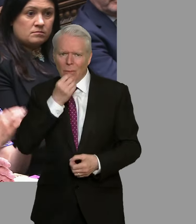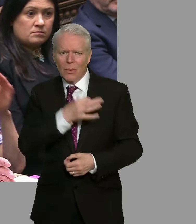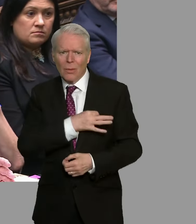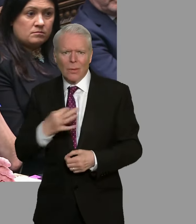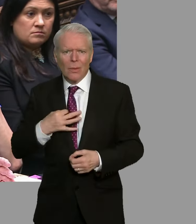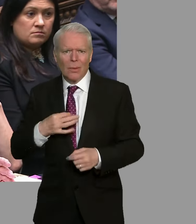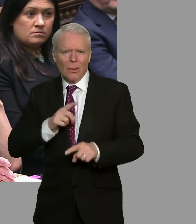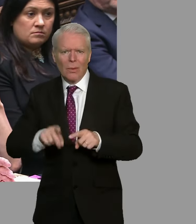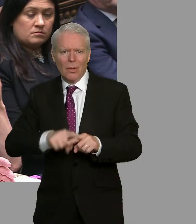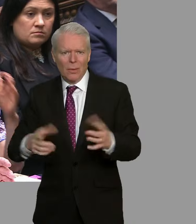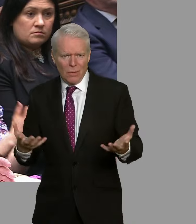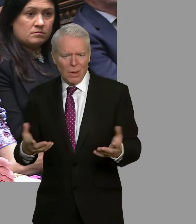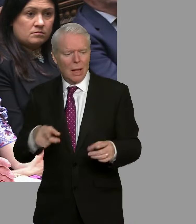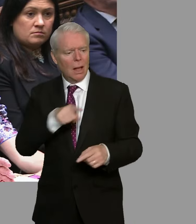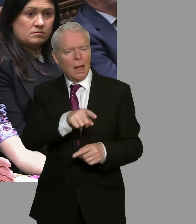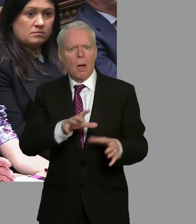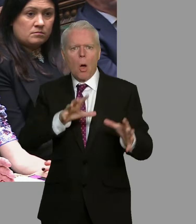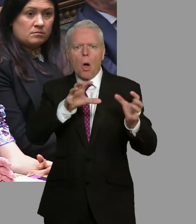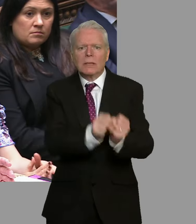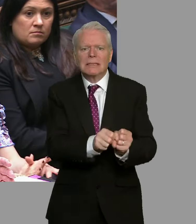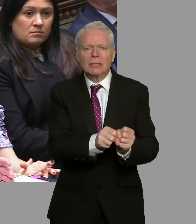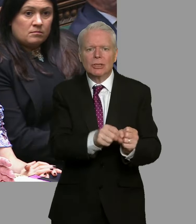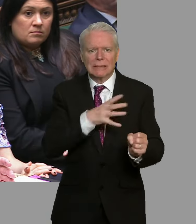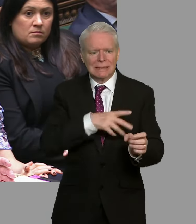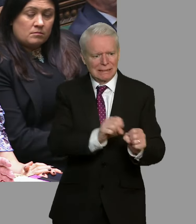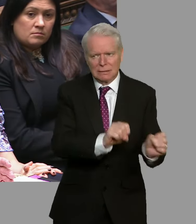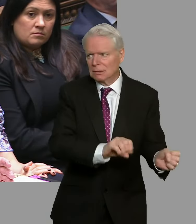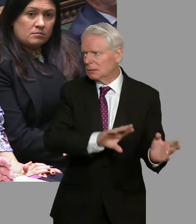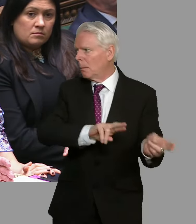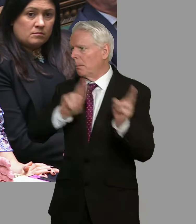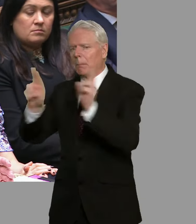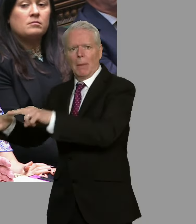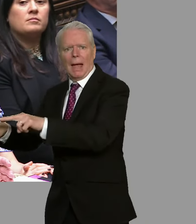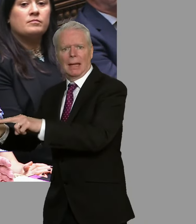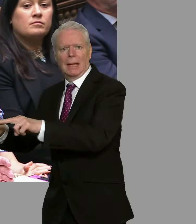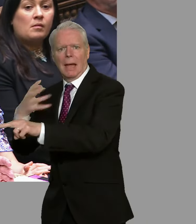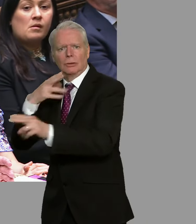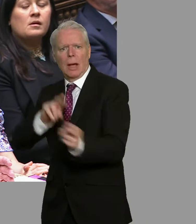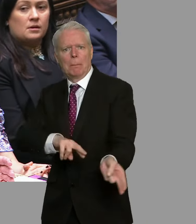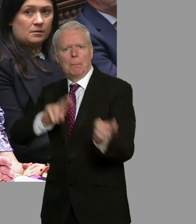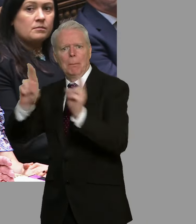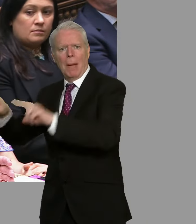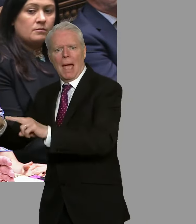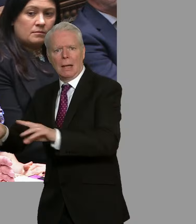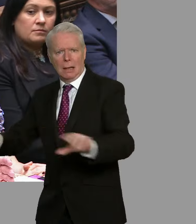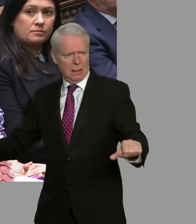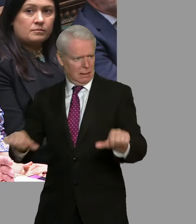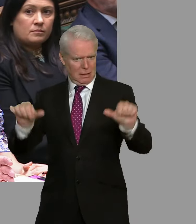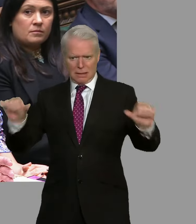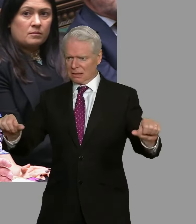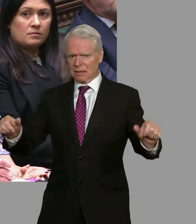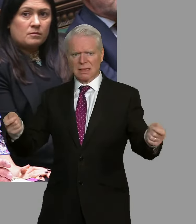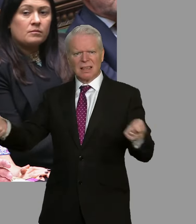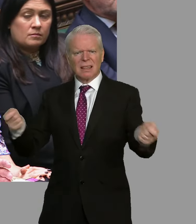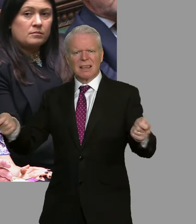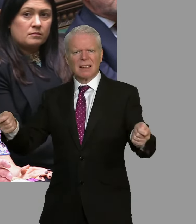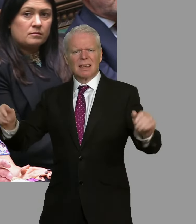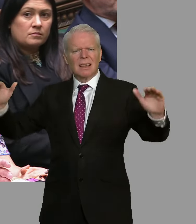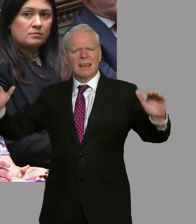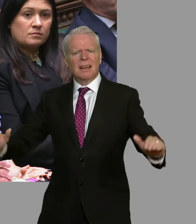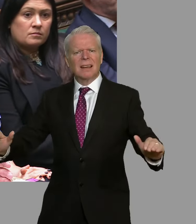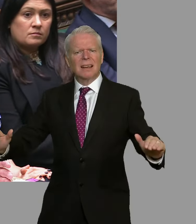taken, but I still fundamentally believe that however remote it may seem at the moment, the pathway to a two-state solution is the only